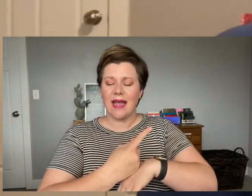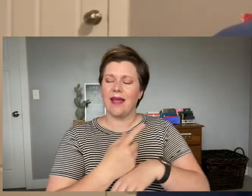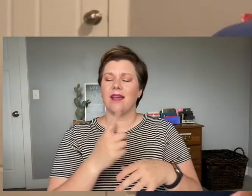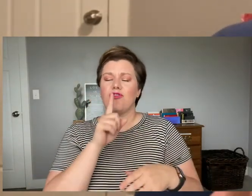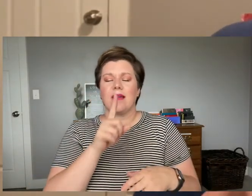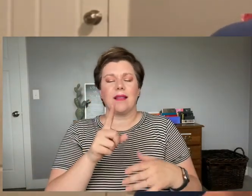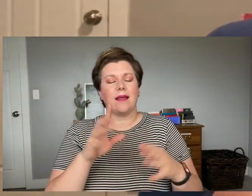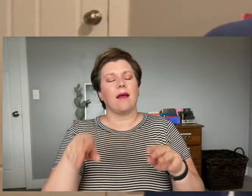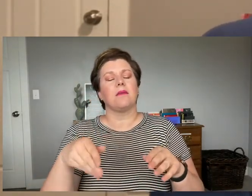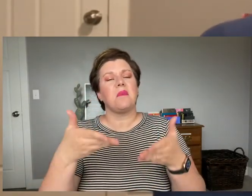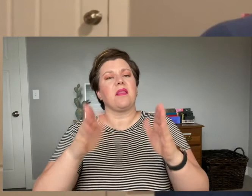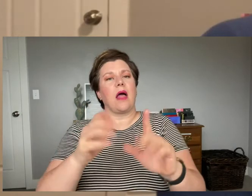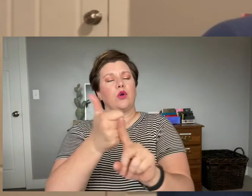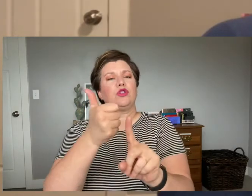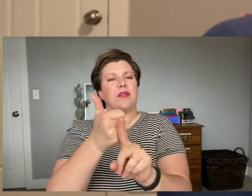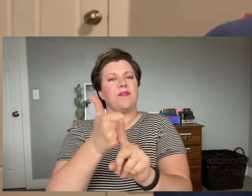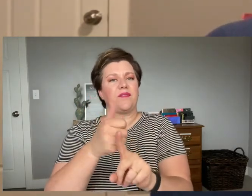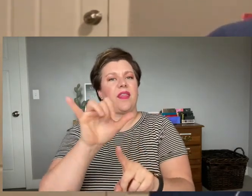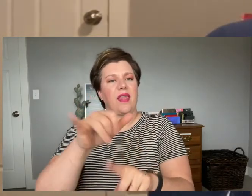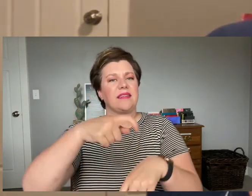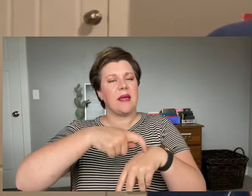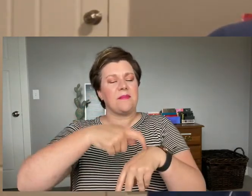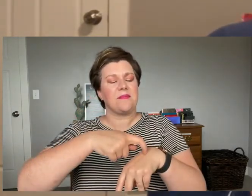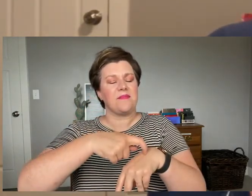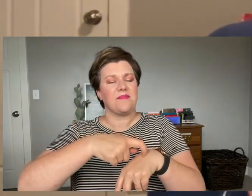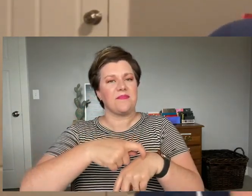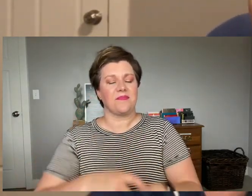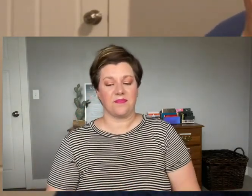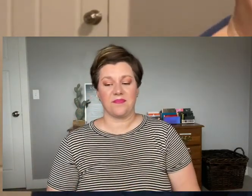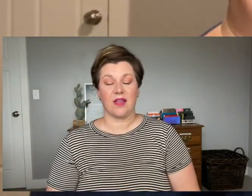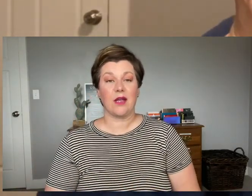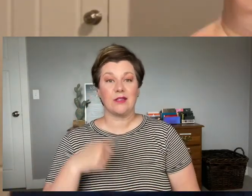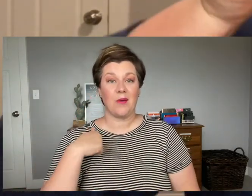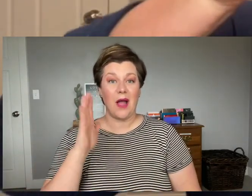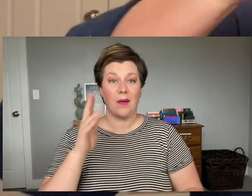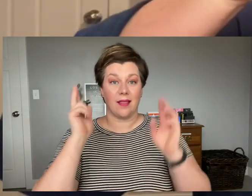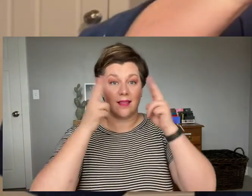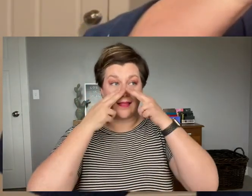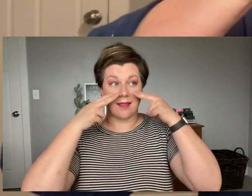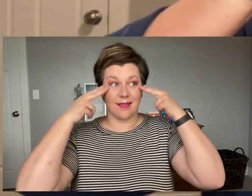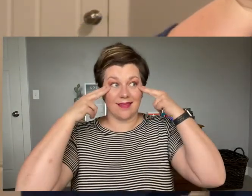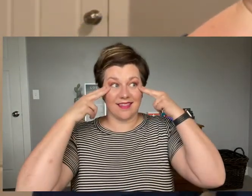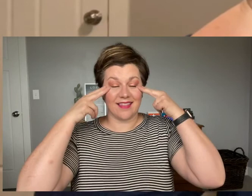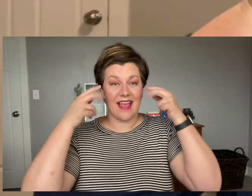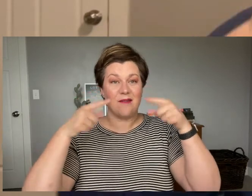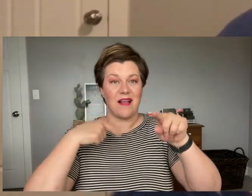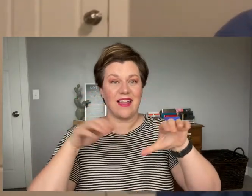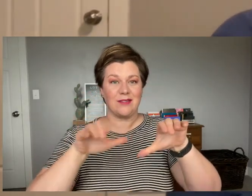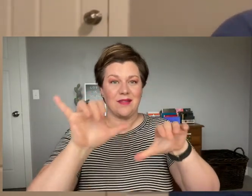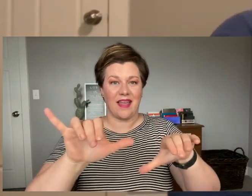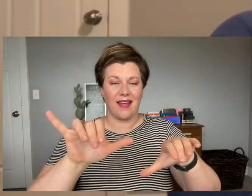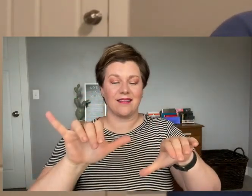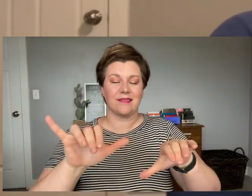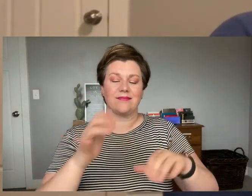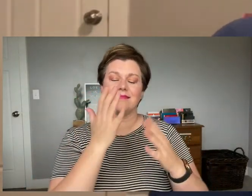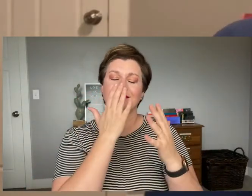will say, you guys, thank you so much for being here. Also, there's no right way to put these on. Some people put them on with the skinny part inside.